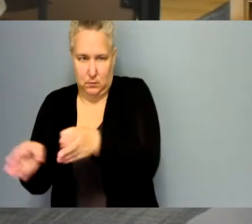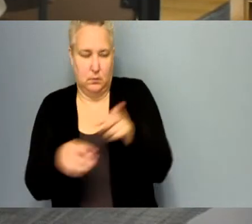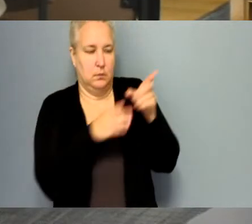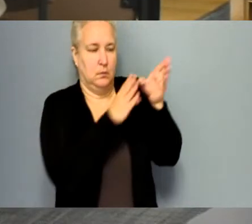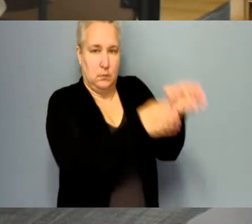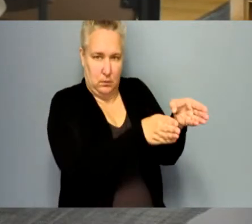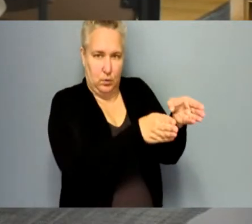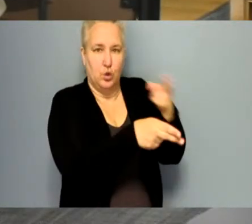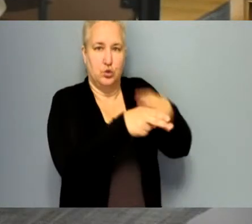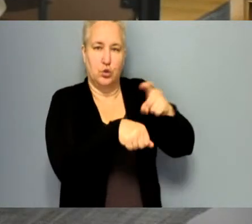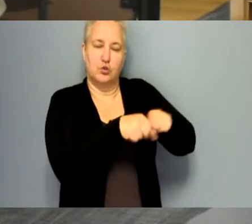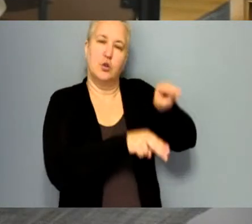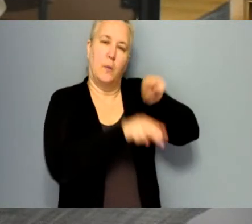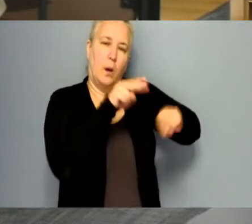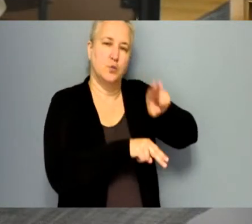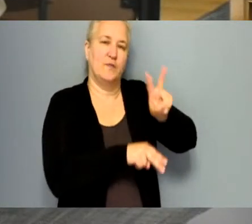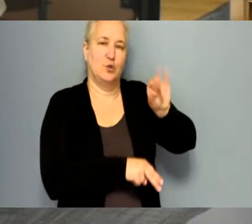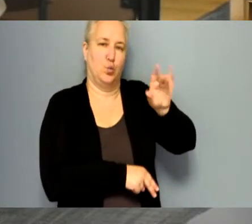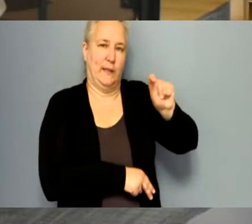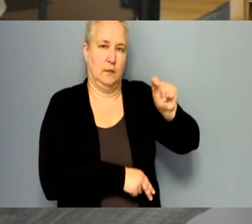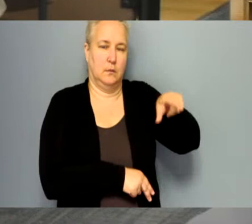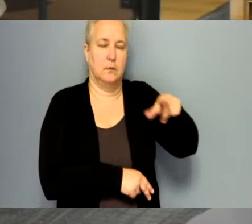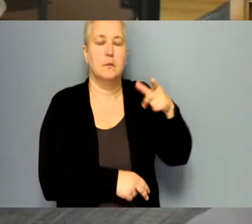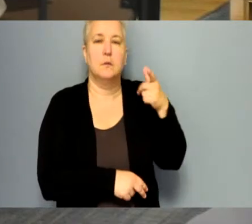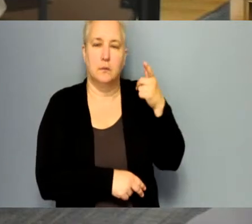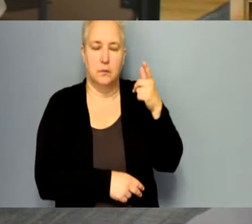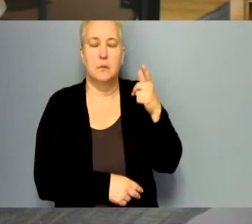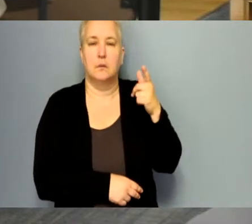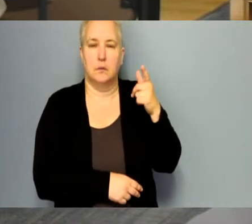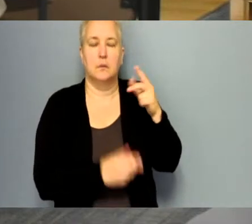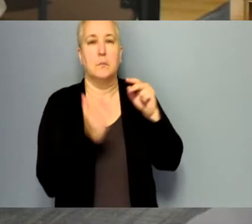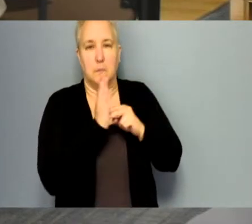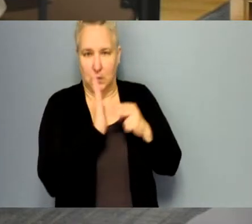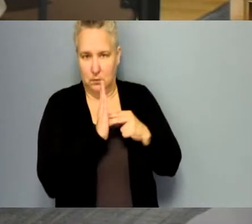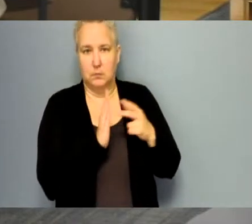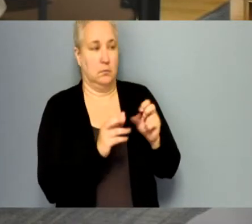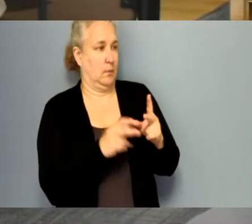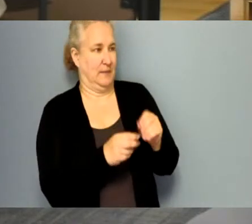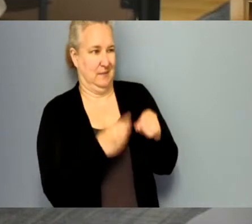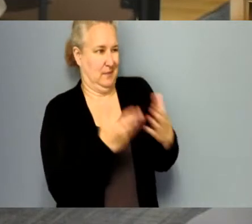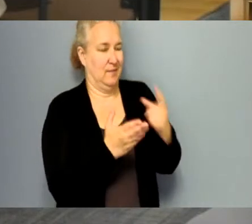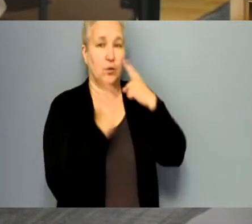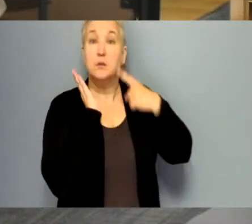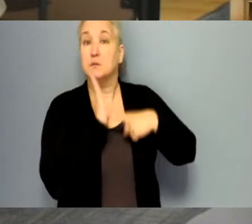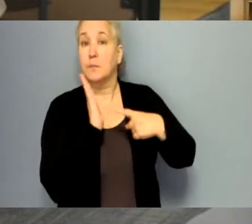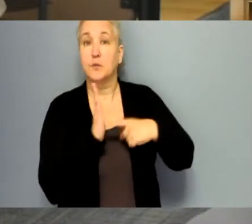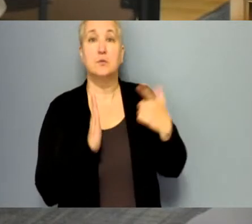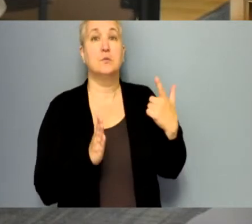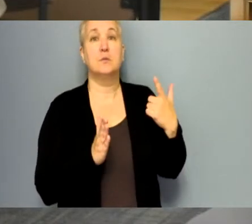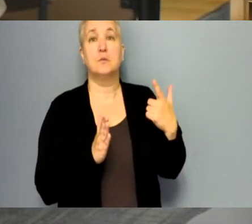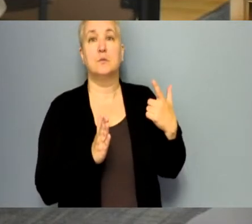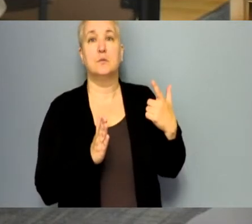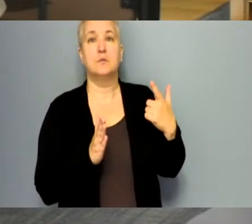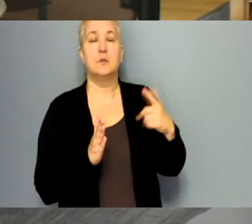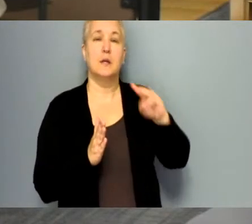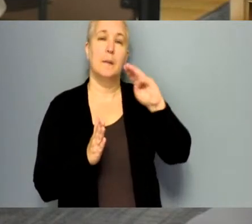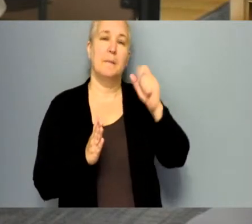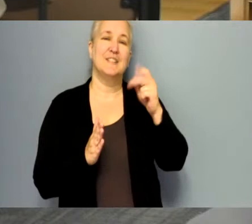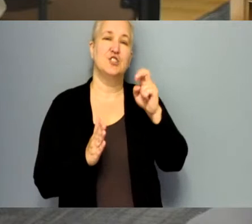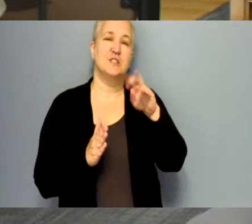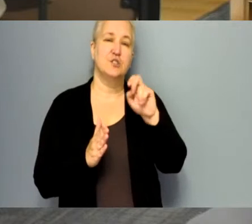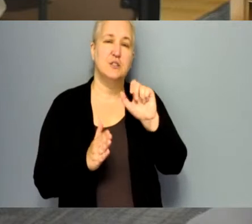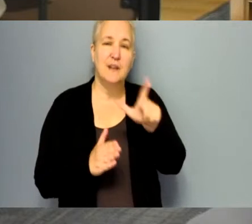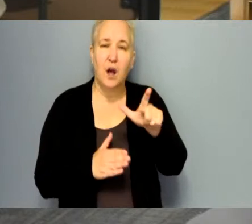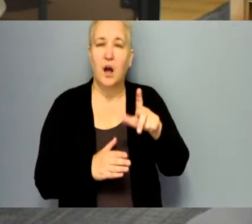short-term observation unit, so giving an opportunity, for example, to magisterial district